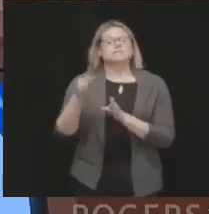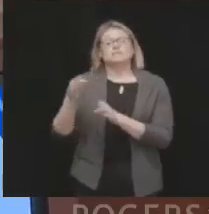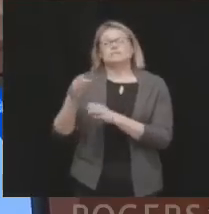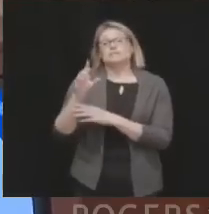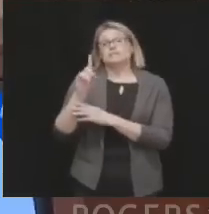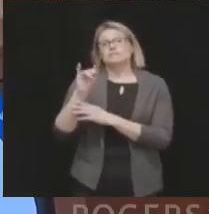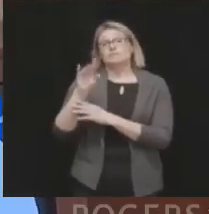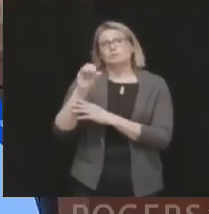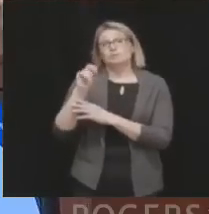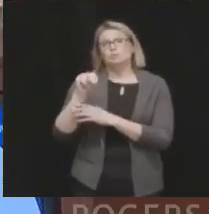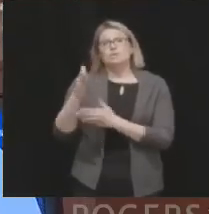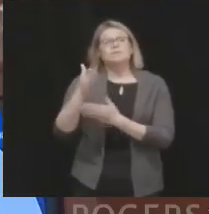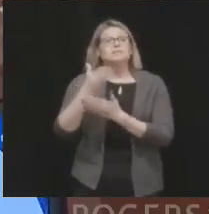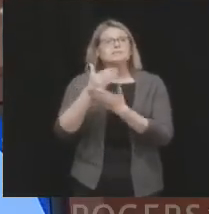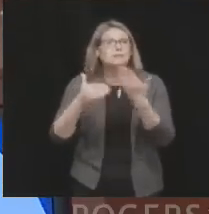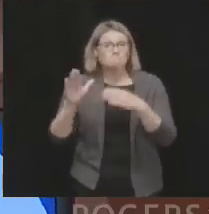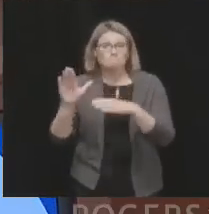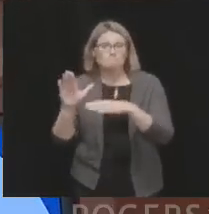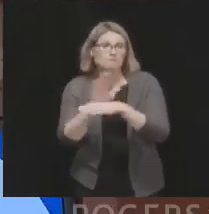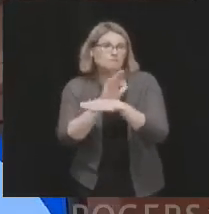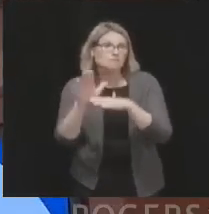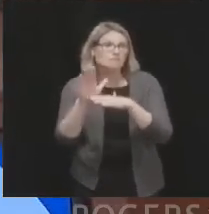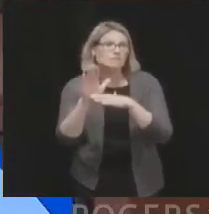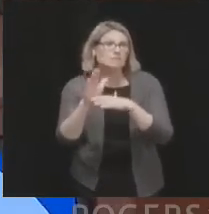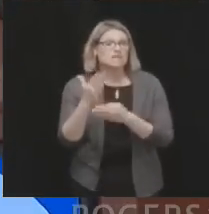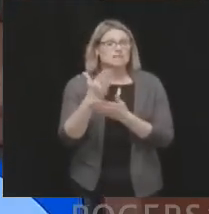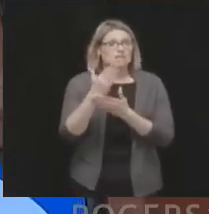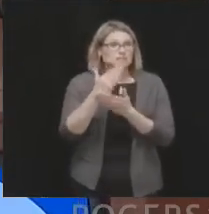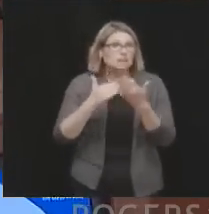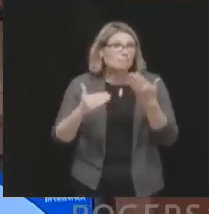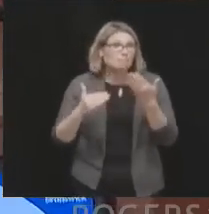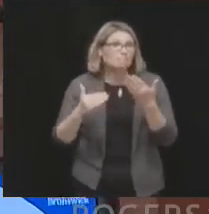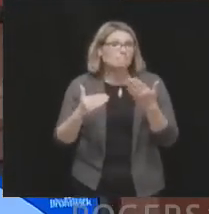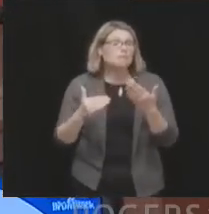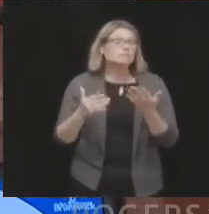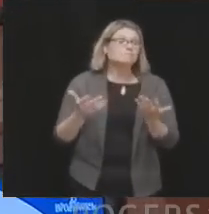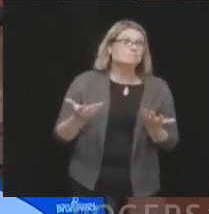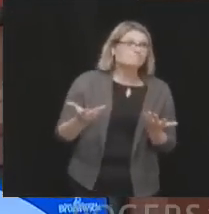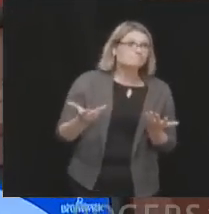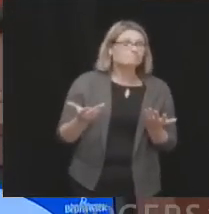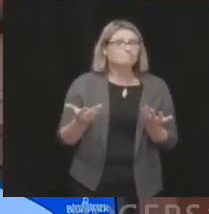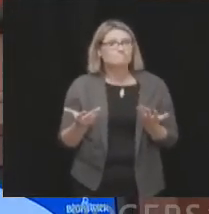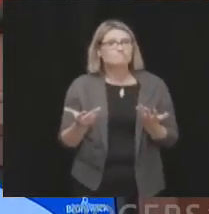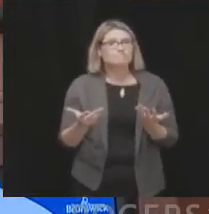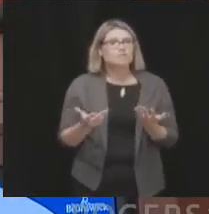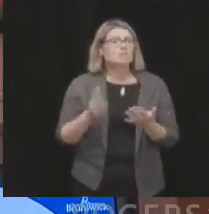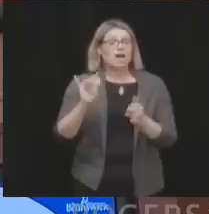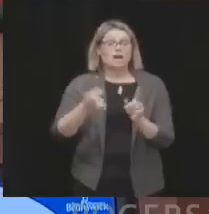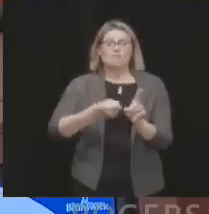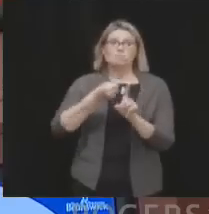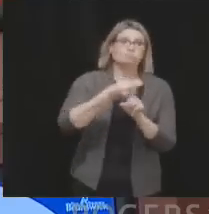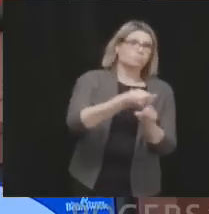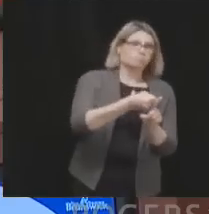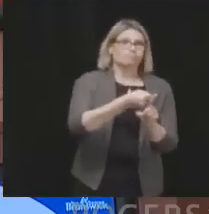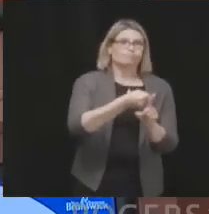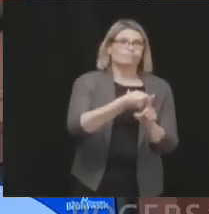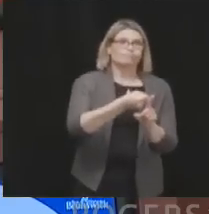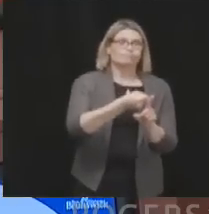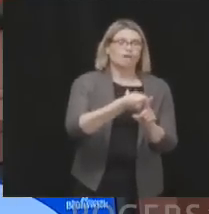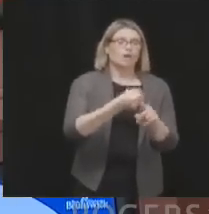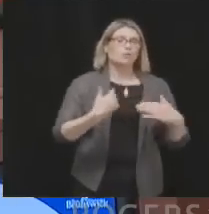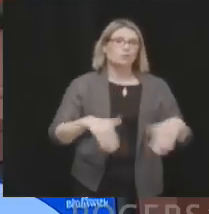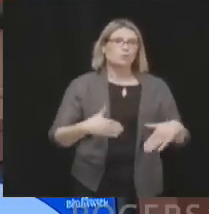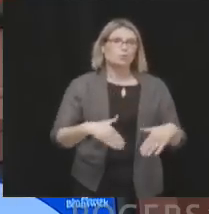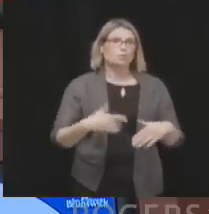for both our most vulnerable and those most affected, whether it's musicians and venue owners that put on